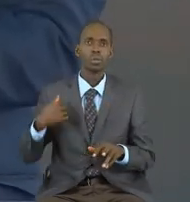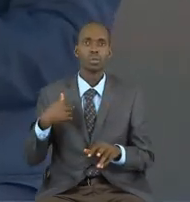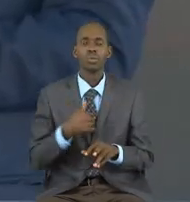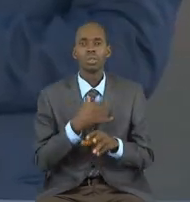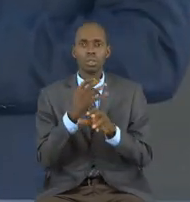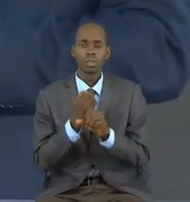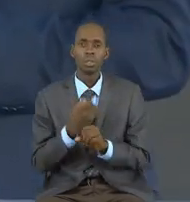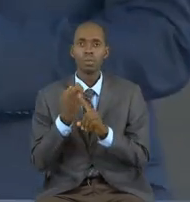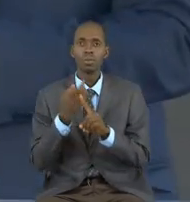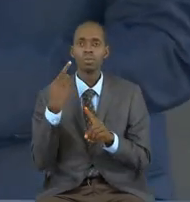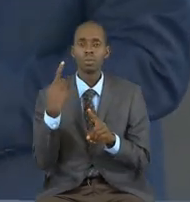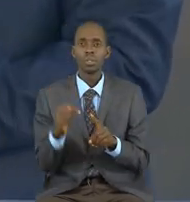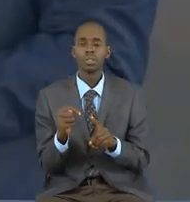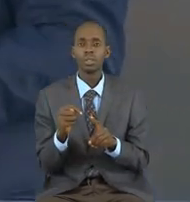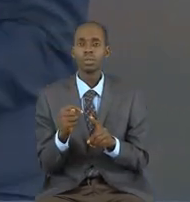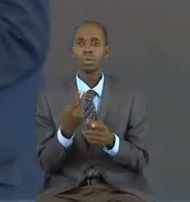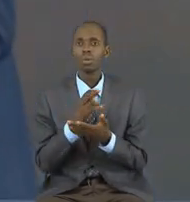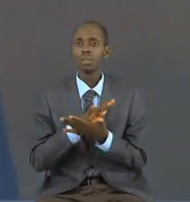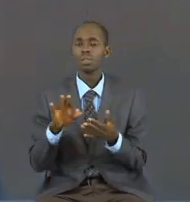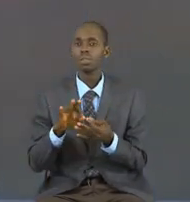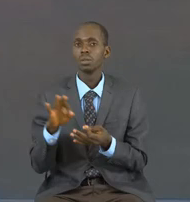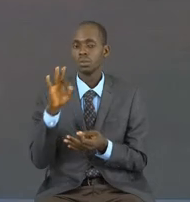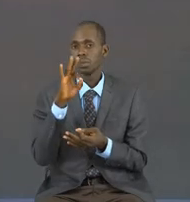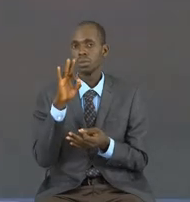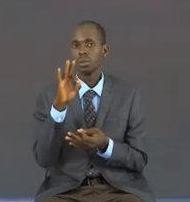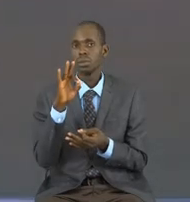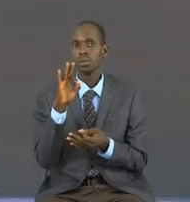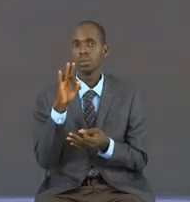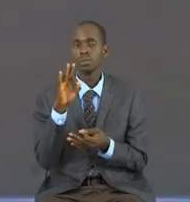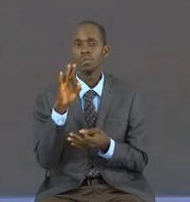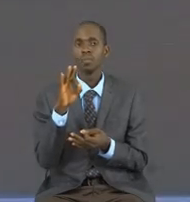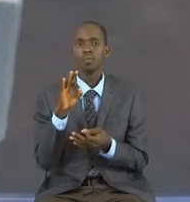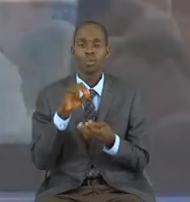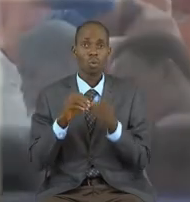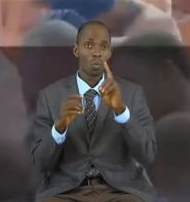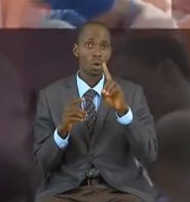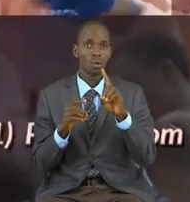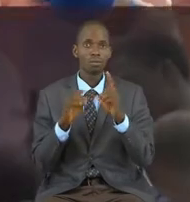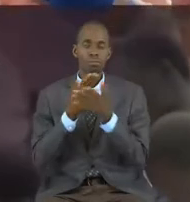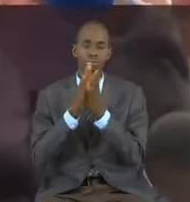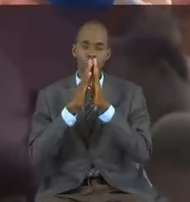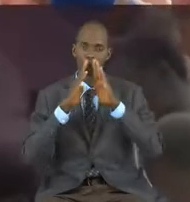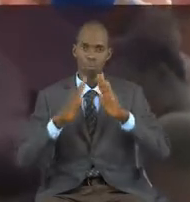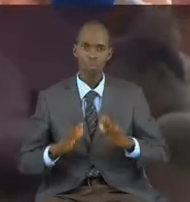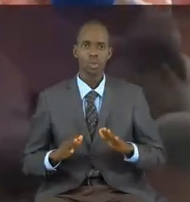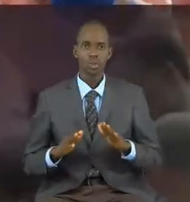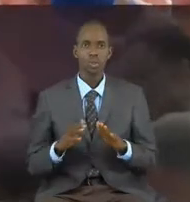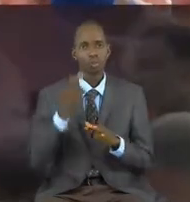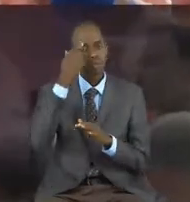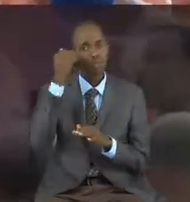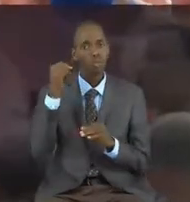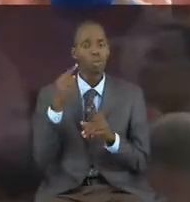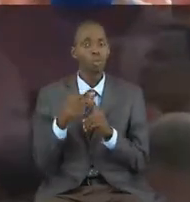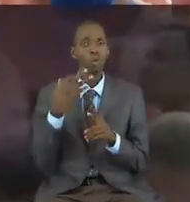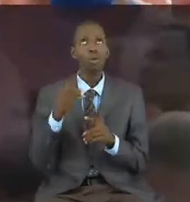Ghost. Number one, peace. Peace. Because the Word of God says the kingdom